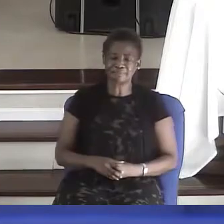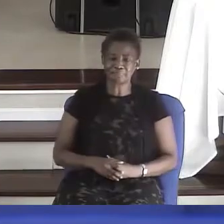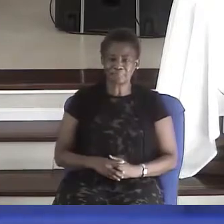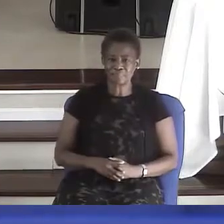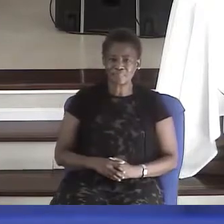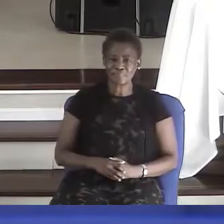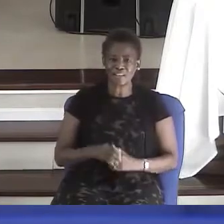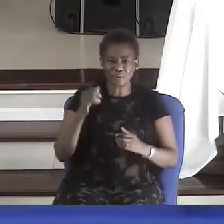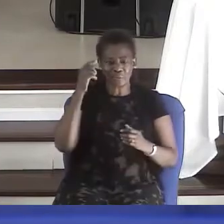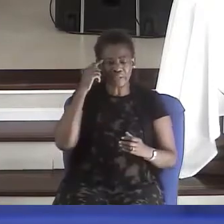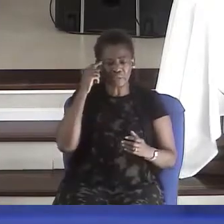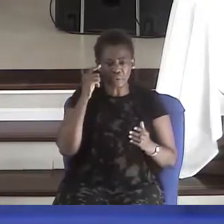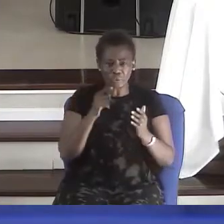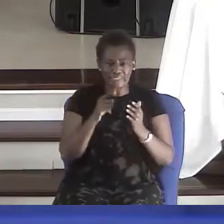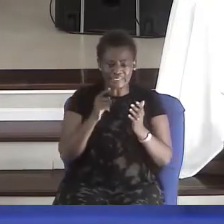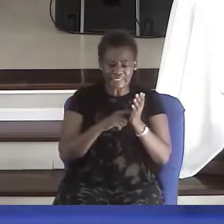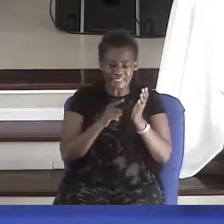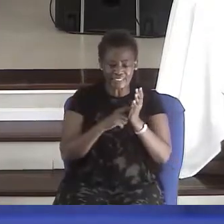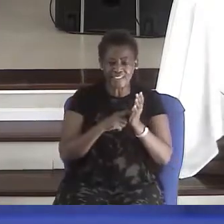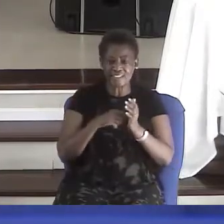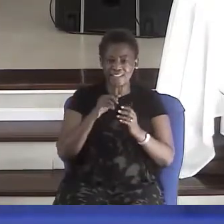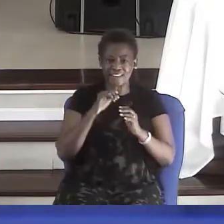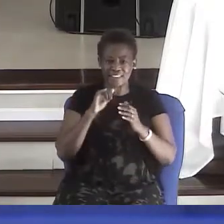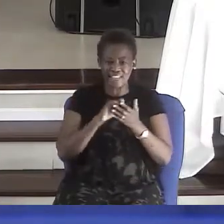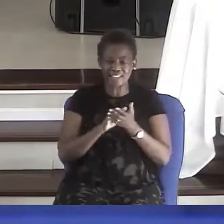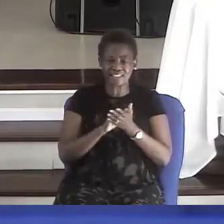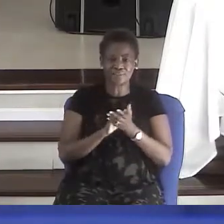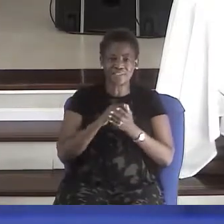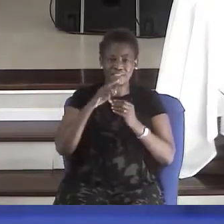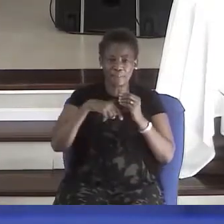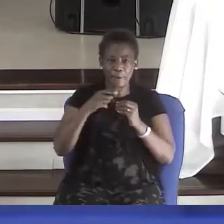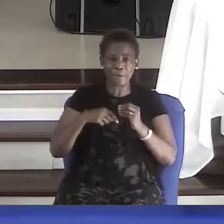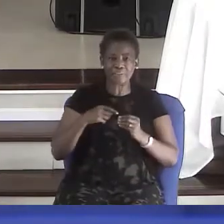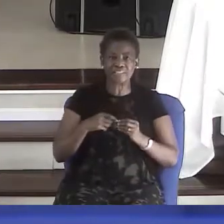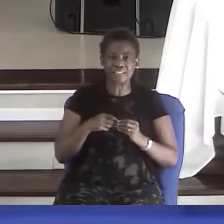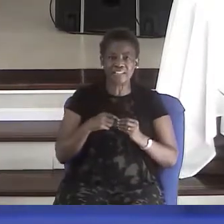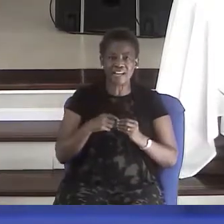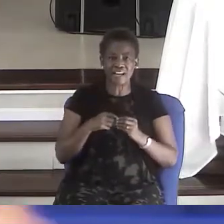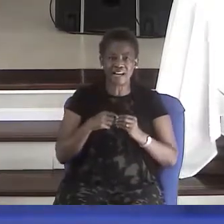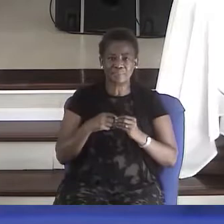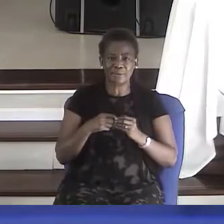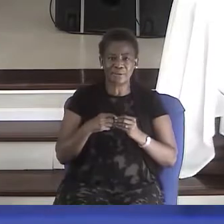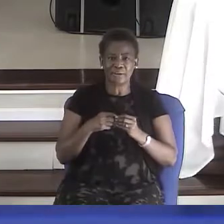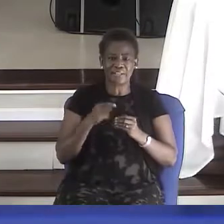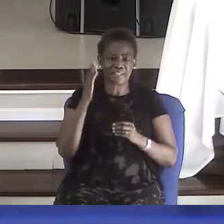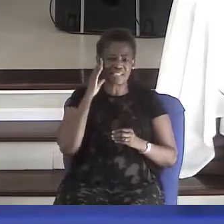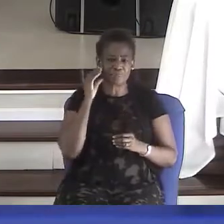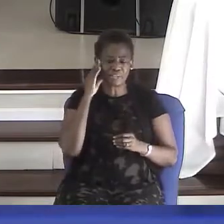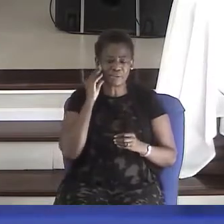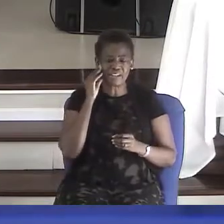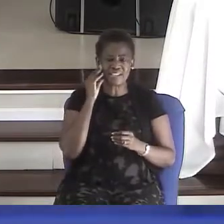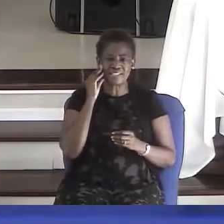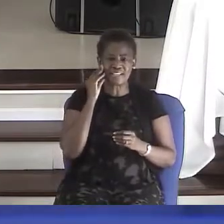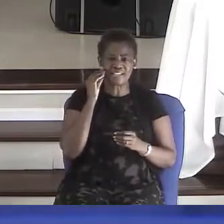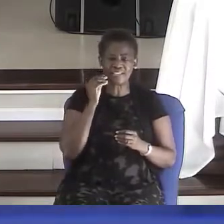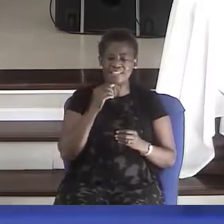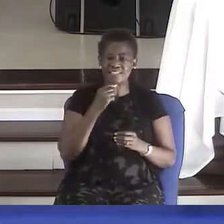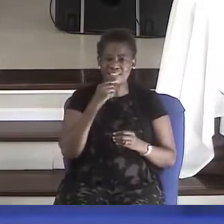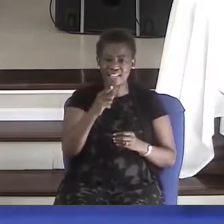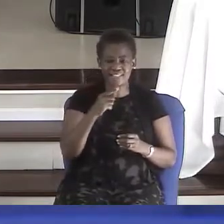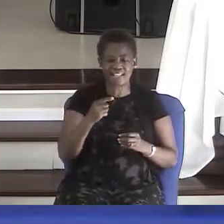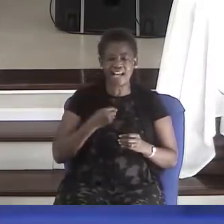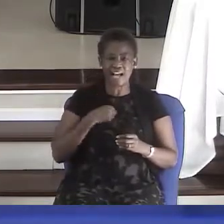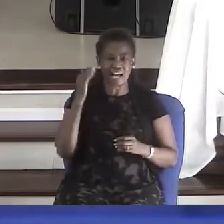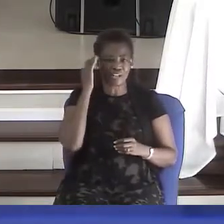past experience he has had. And he's saying, I know what it means to walk with God in the good times and in the bad times,